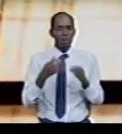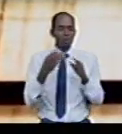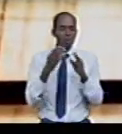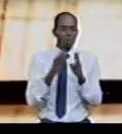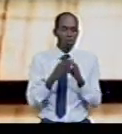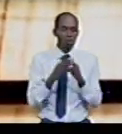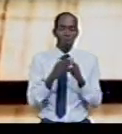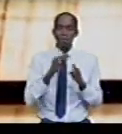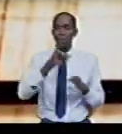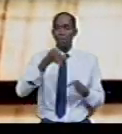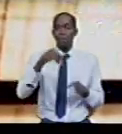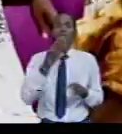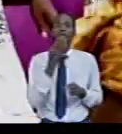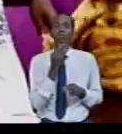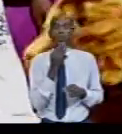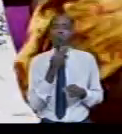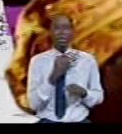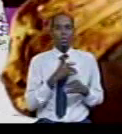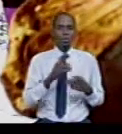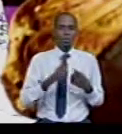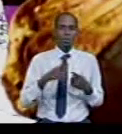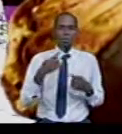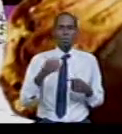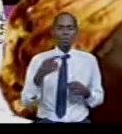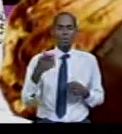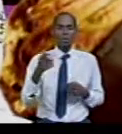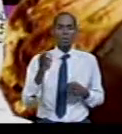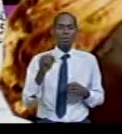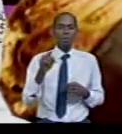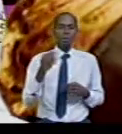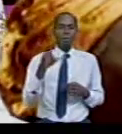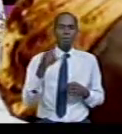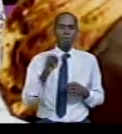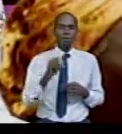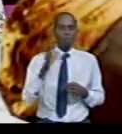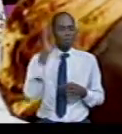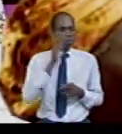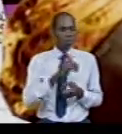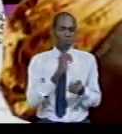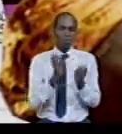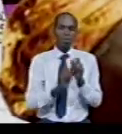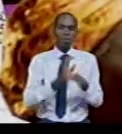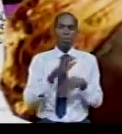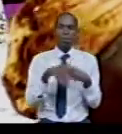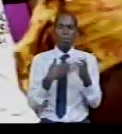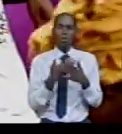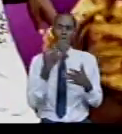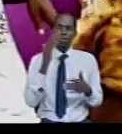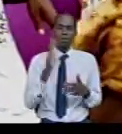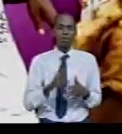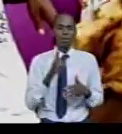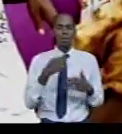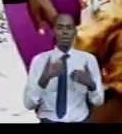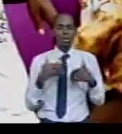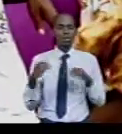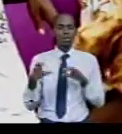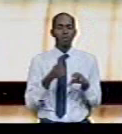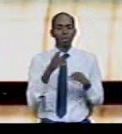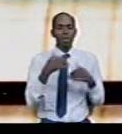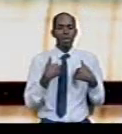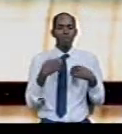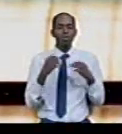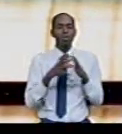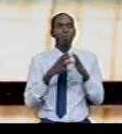get to the Gentiles. And he will reverse all the evil he had done. He had so much love for God and